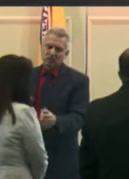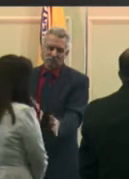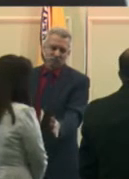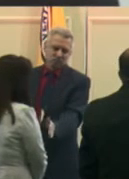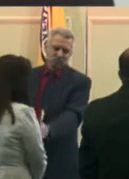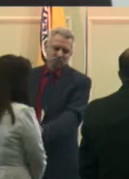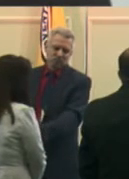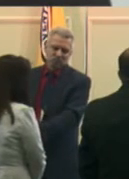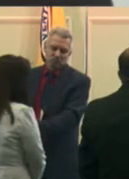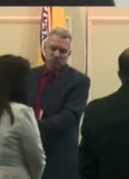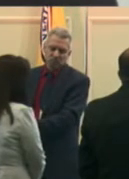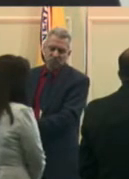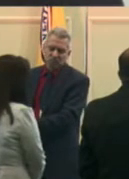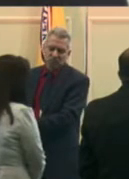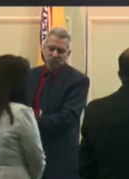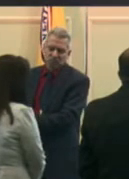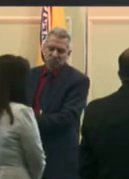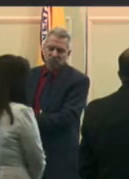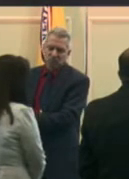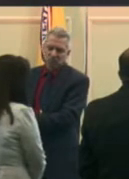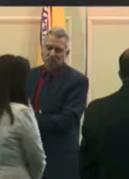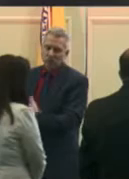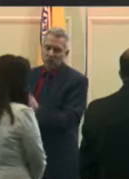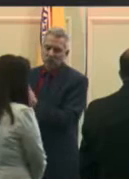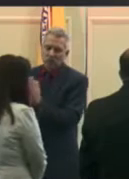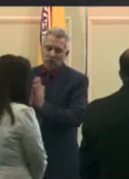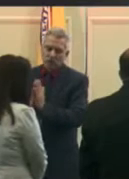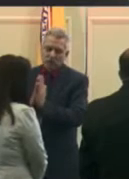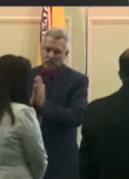Lord, we pray for those that have